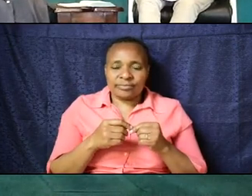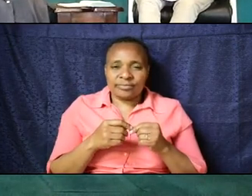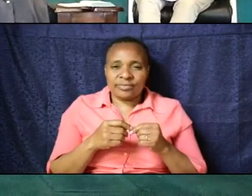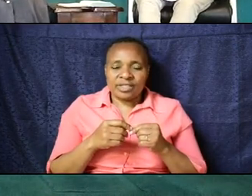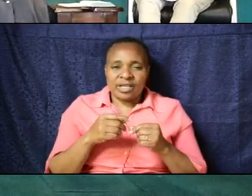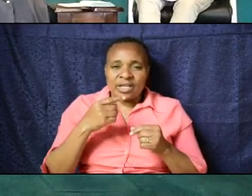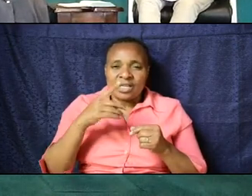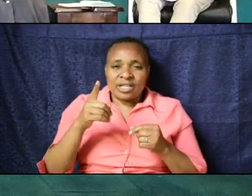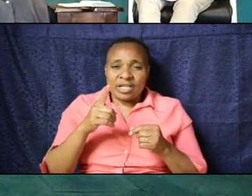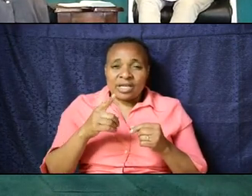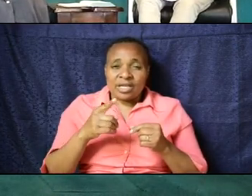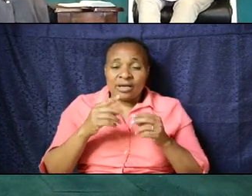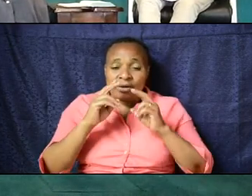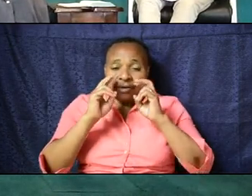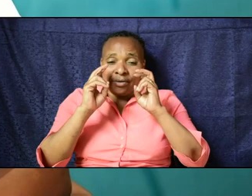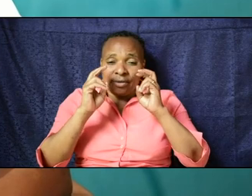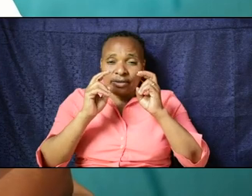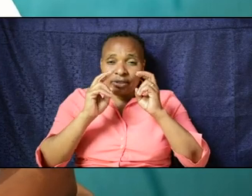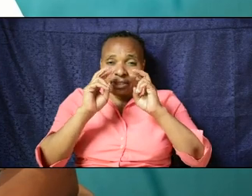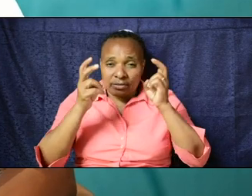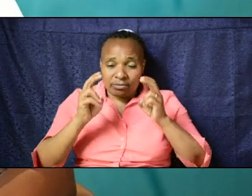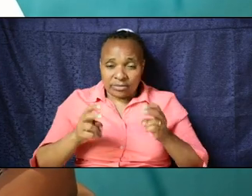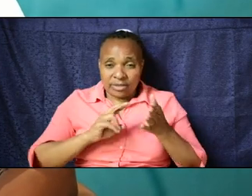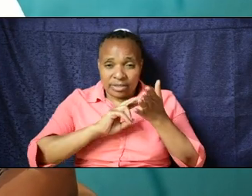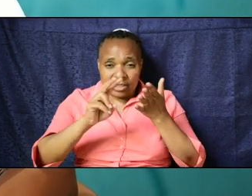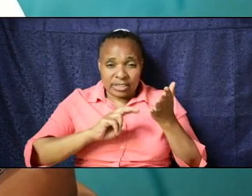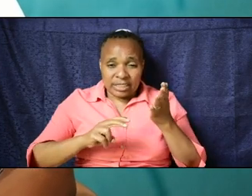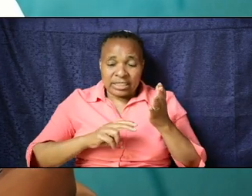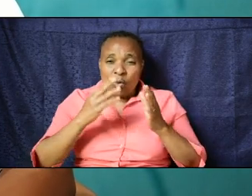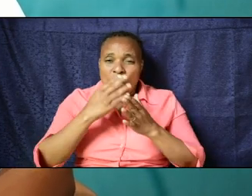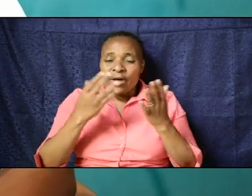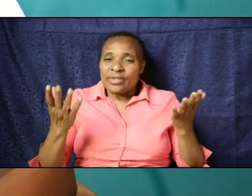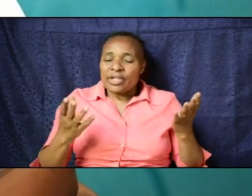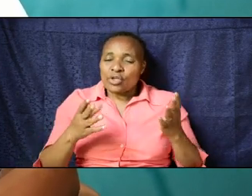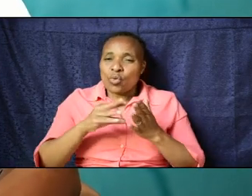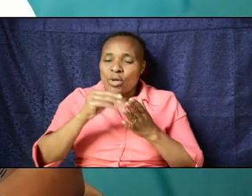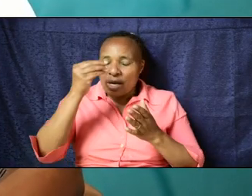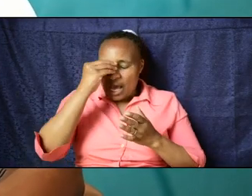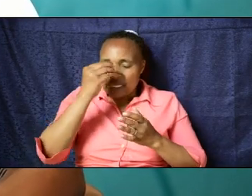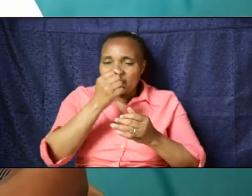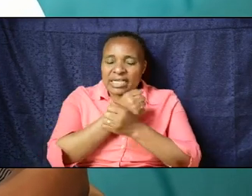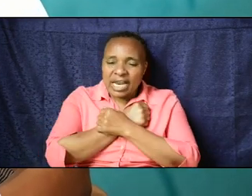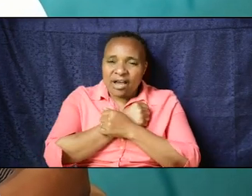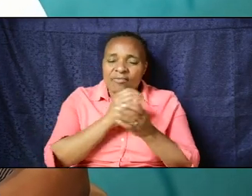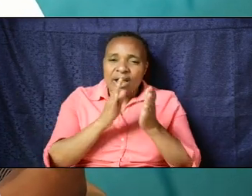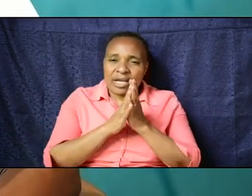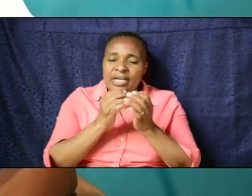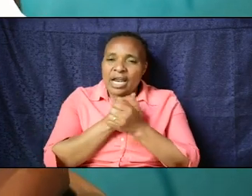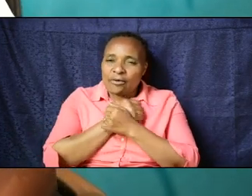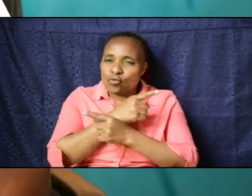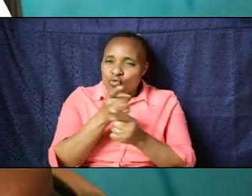So the quote reads, the greatest thing you'll ever learn is just to love and be loved in return.